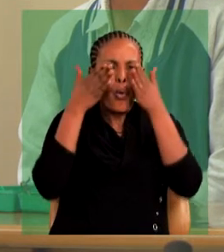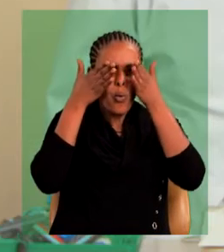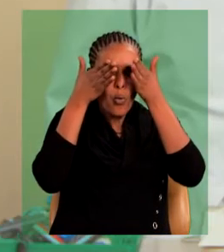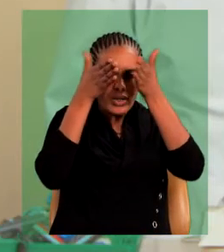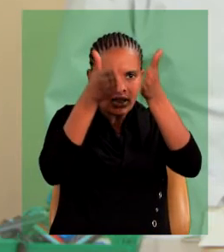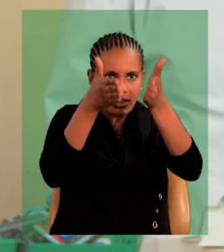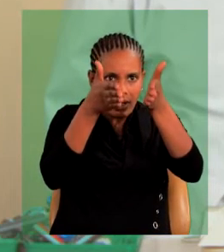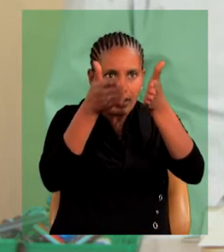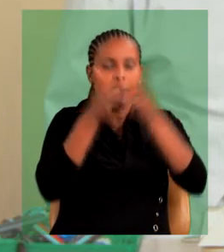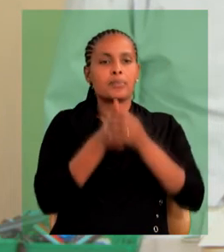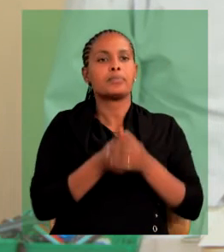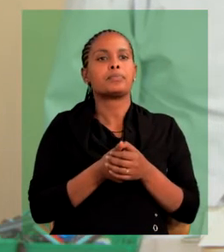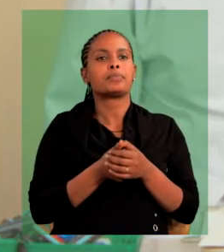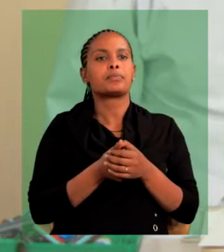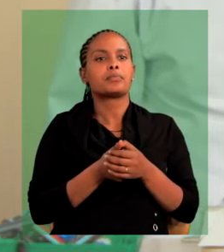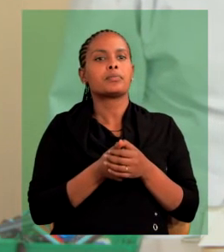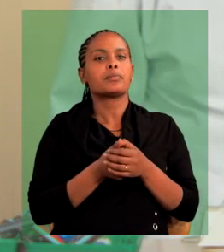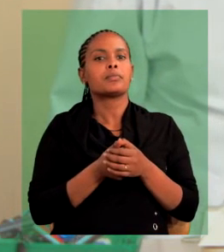concentrated.